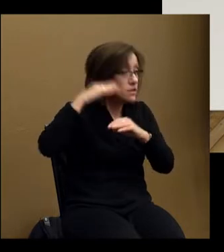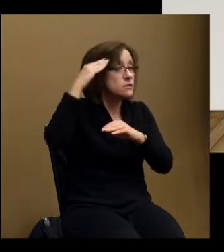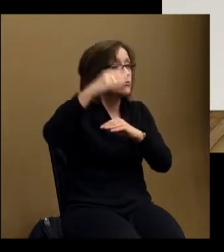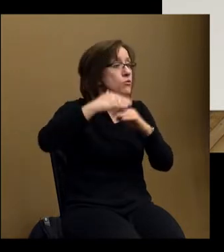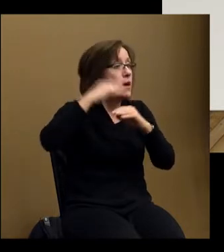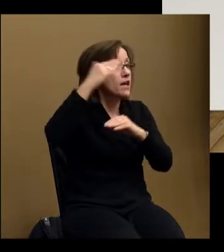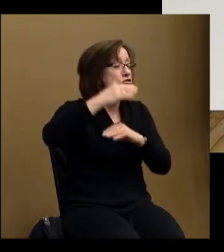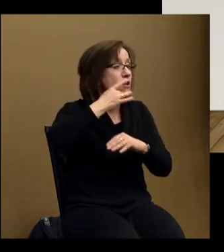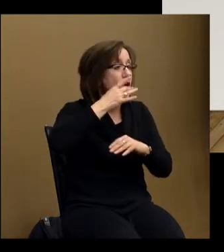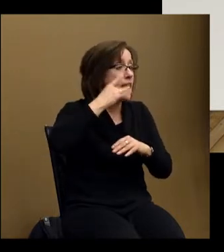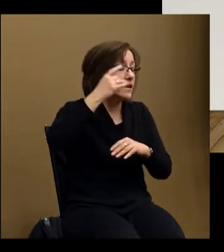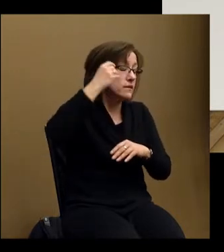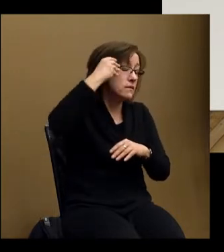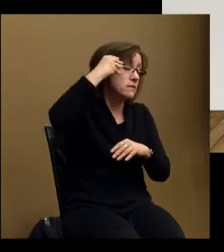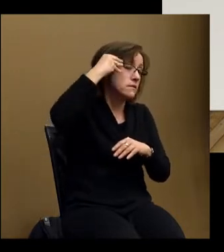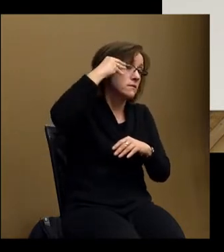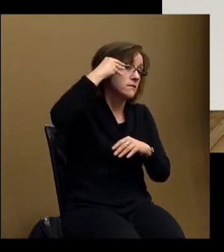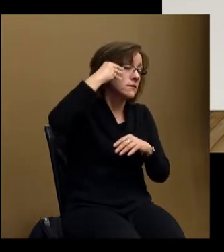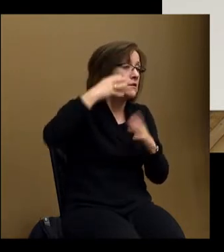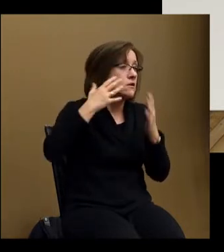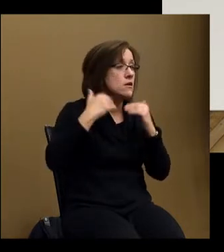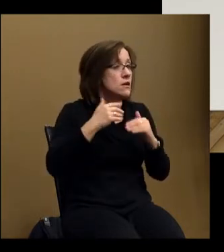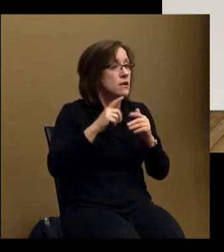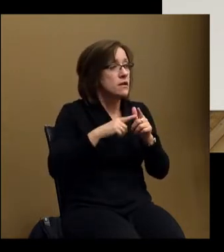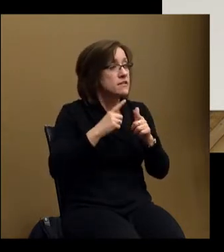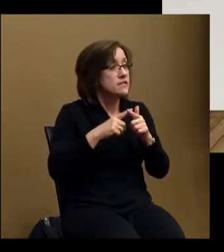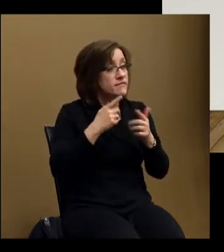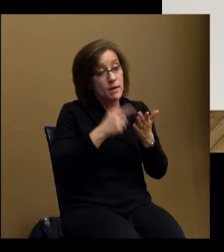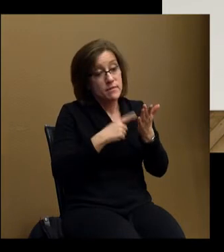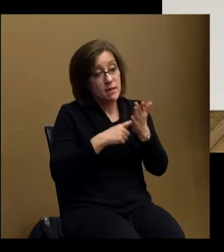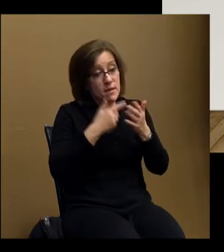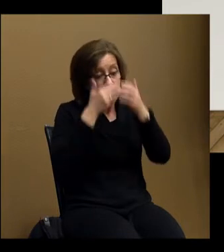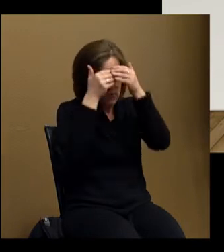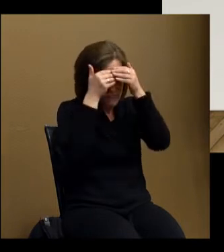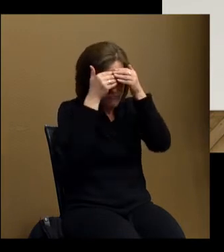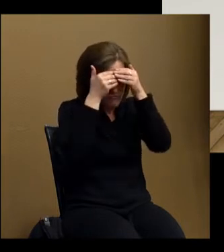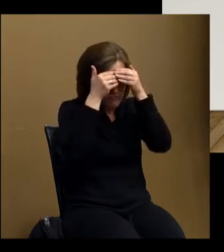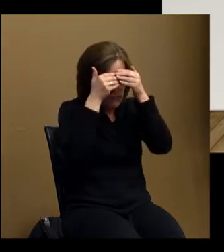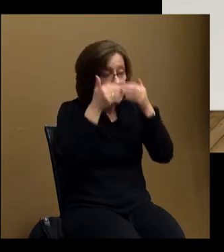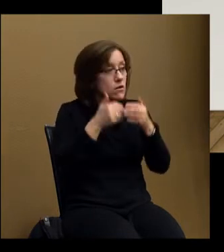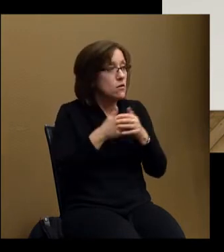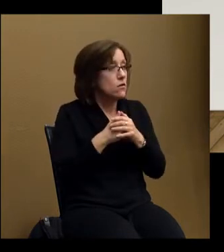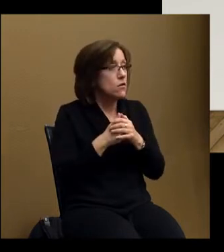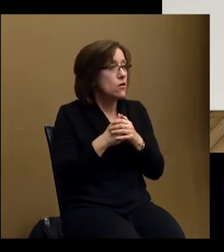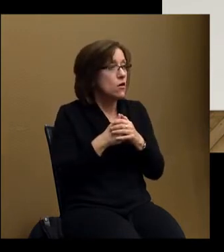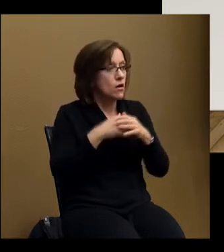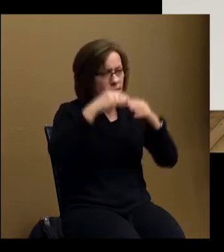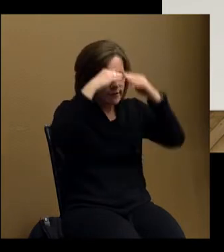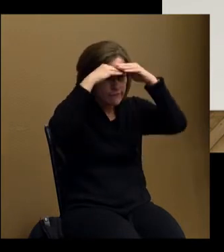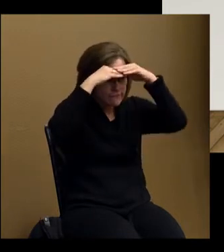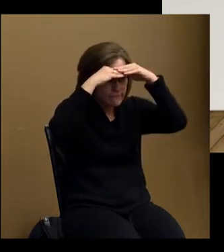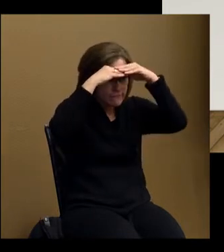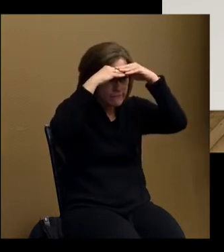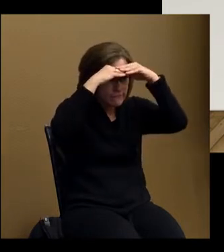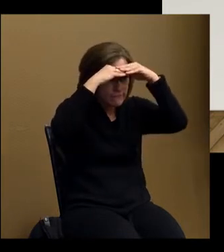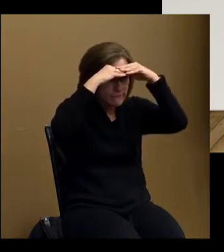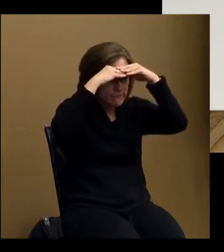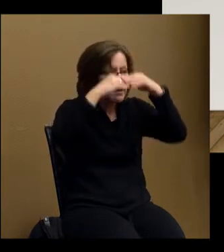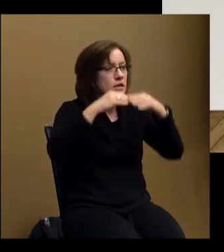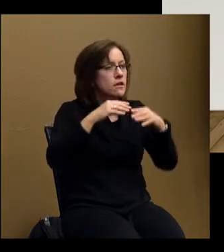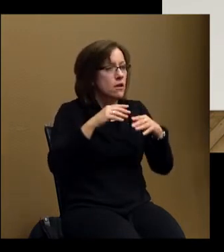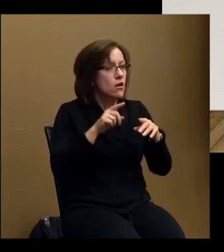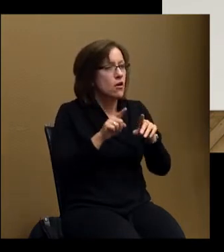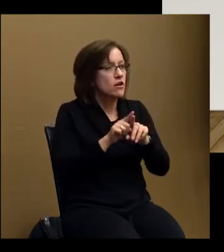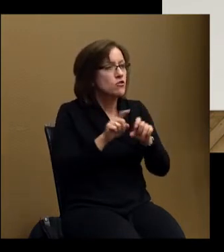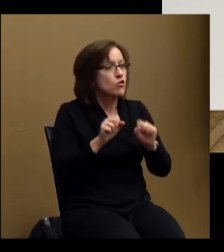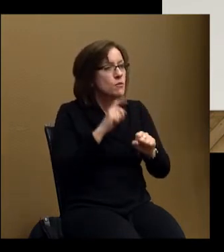stimuli. Sometimes they may cover their eyes or cover like they have a baseball cap on. Those could also